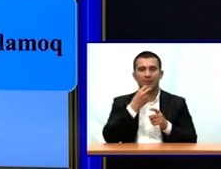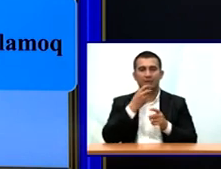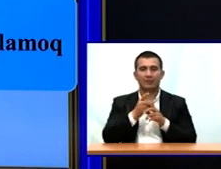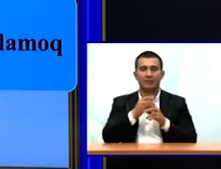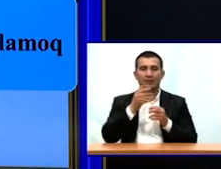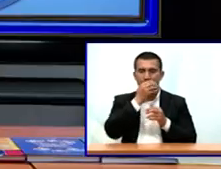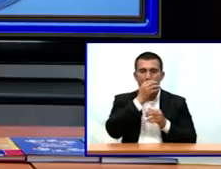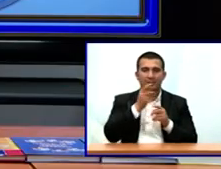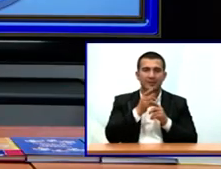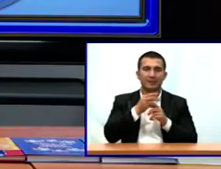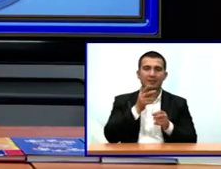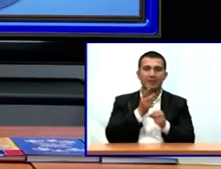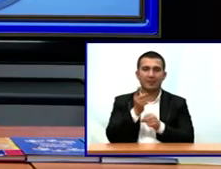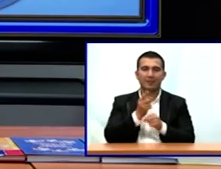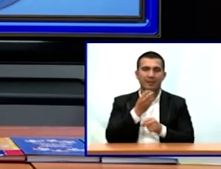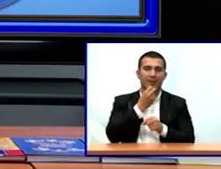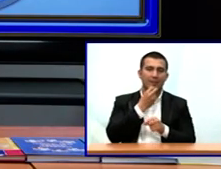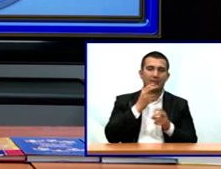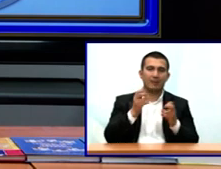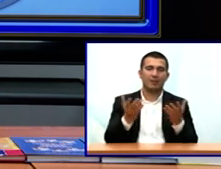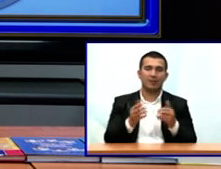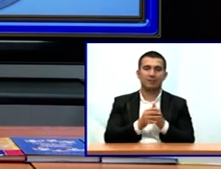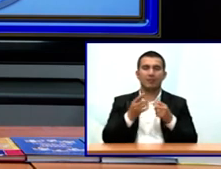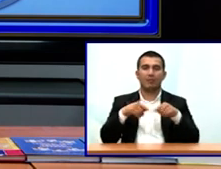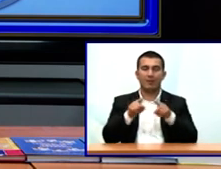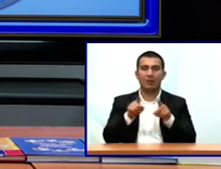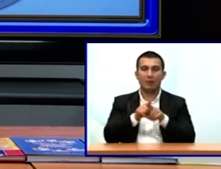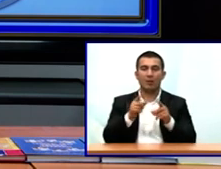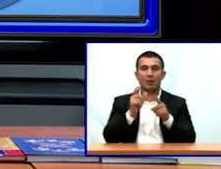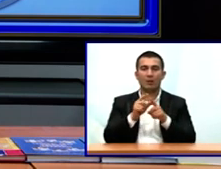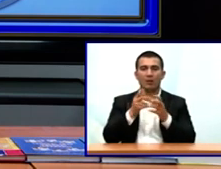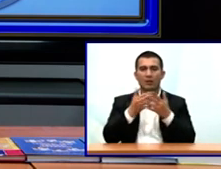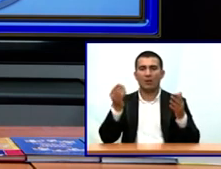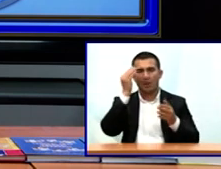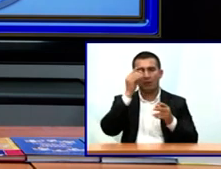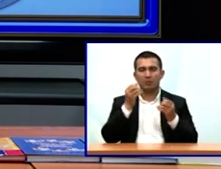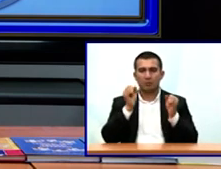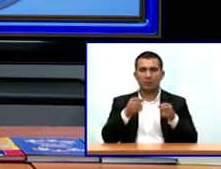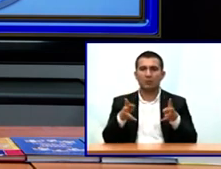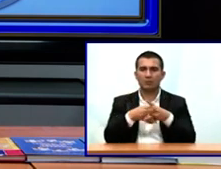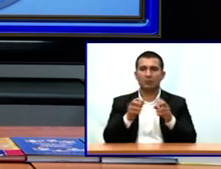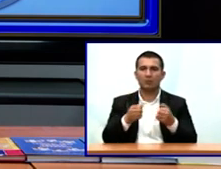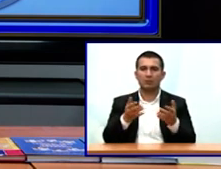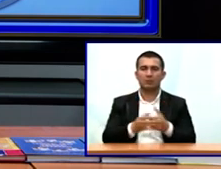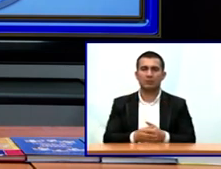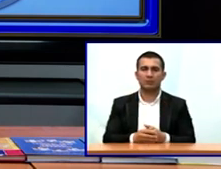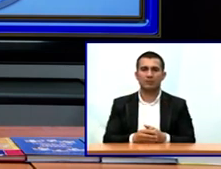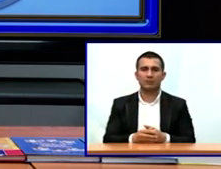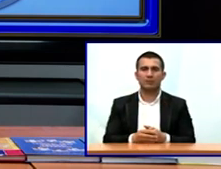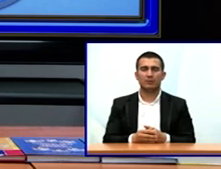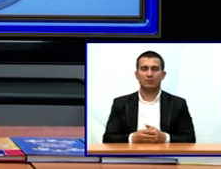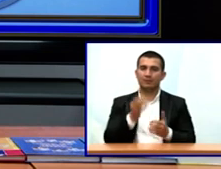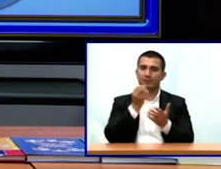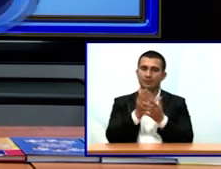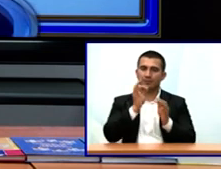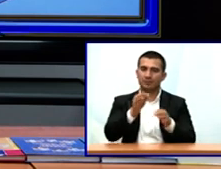xiringlamoq. Xo'sh, yana qaysi so'zni ushbu ma'nodosh so'zlar qatoriga qo'shishimiz mumkin?